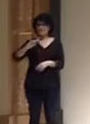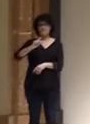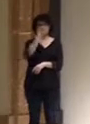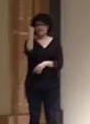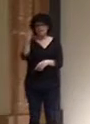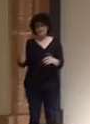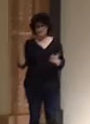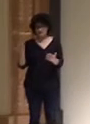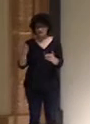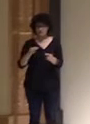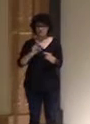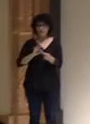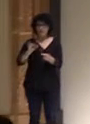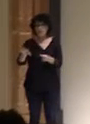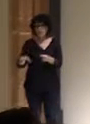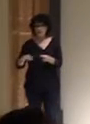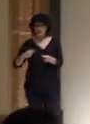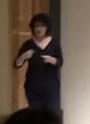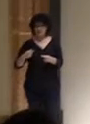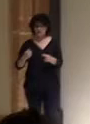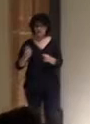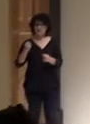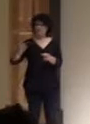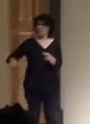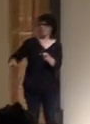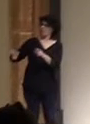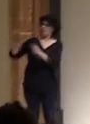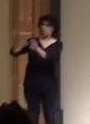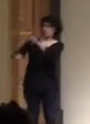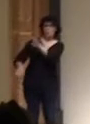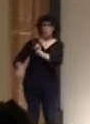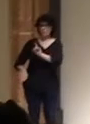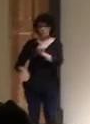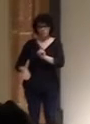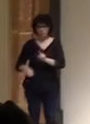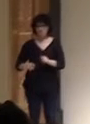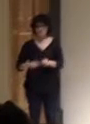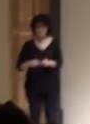important that all of you are here today. So thank you very much for coming to Porto.